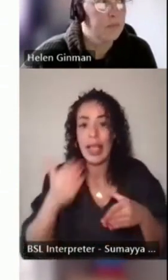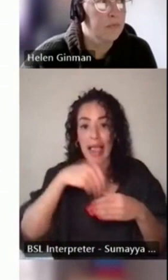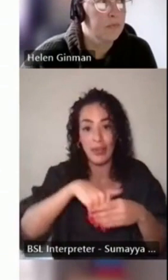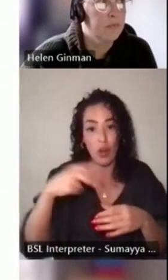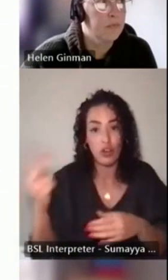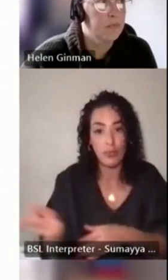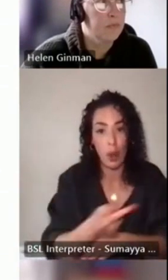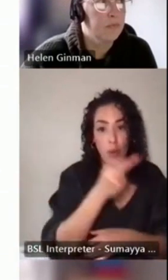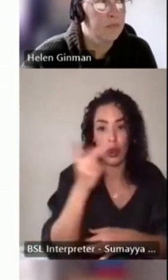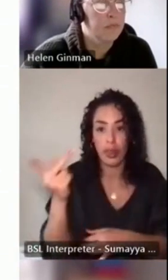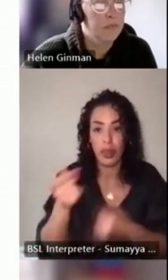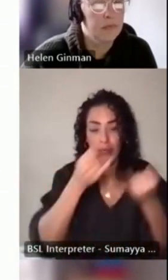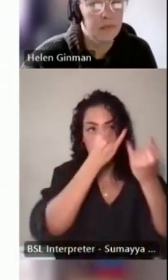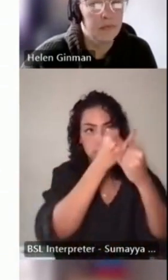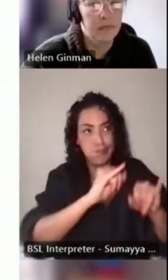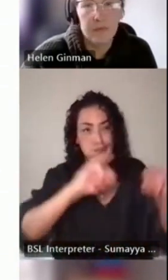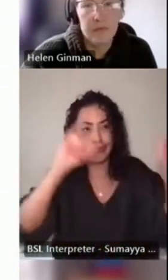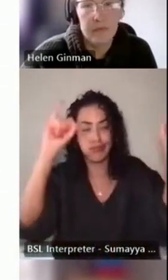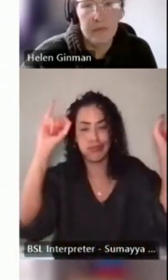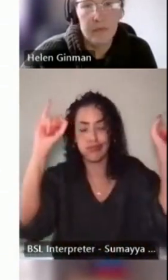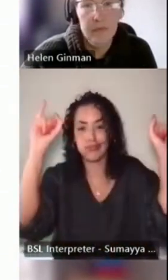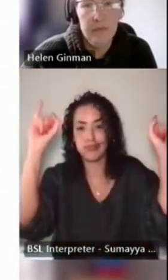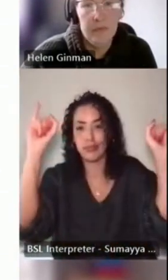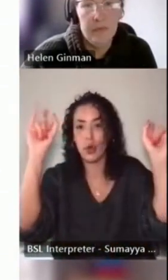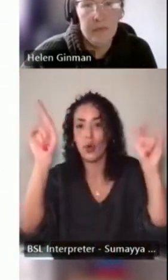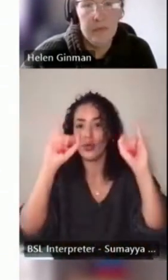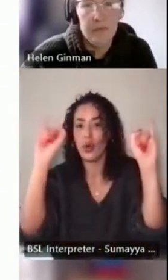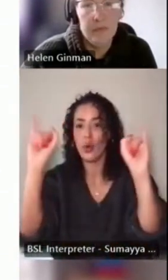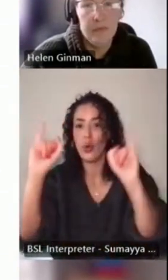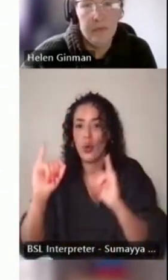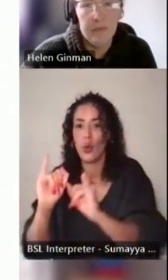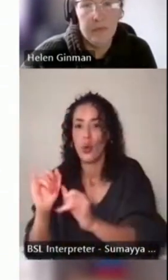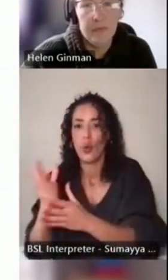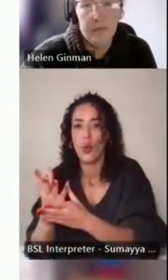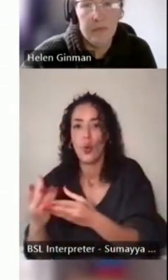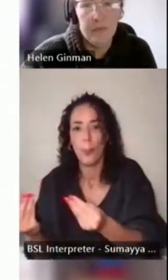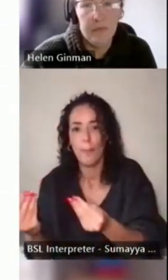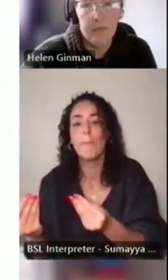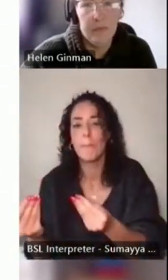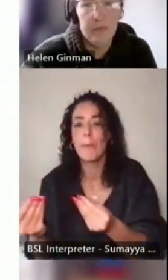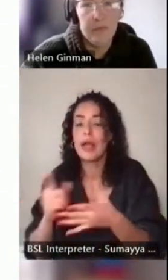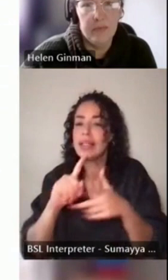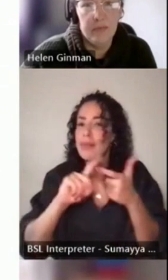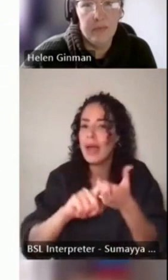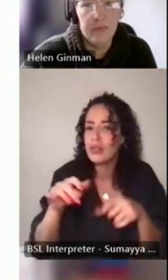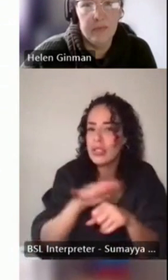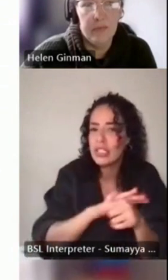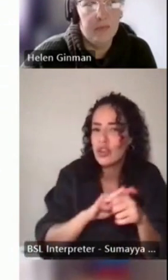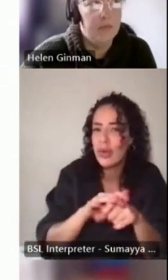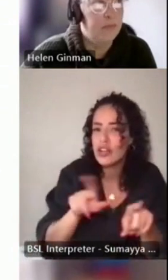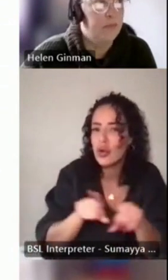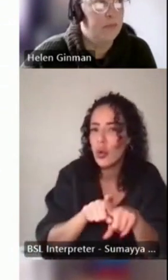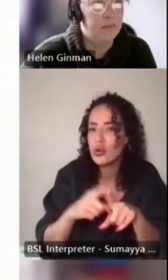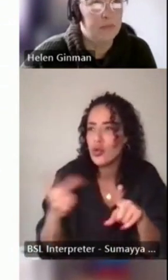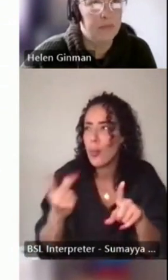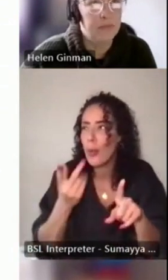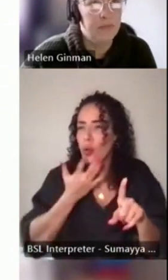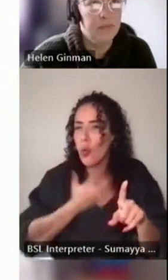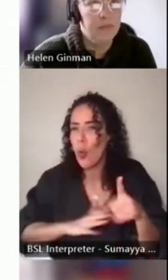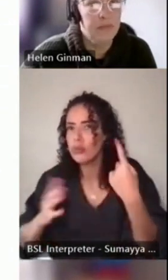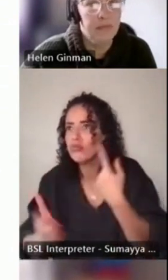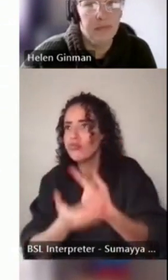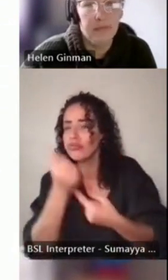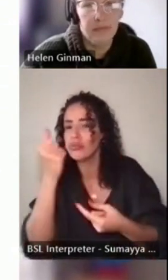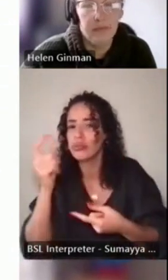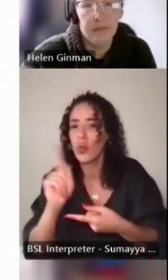and de-escalation strategies, depending on the situation and the desired outcome. So when we're thinking about